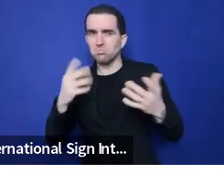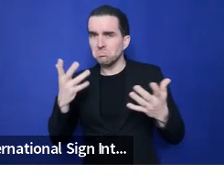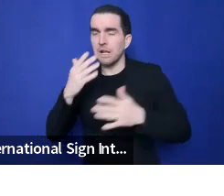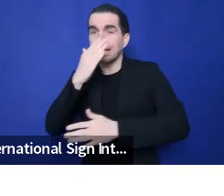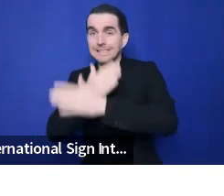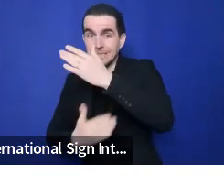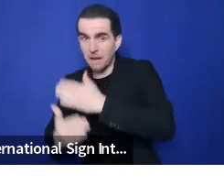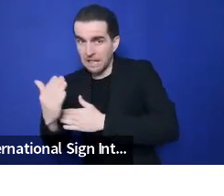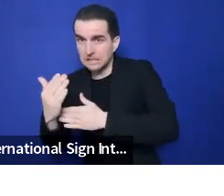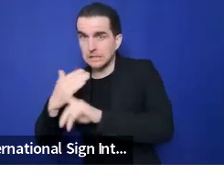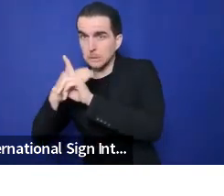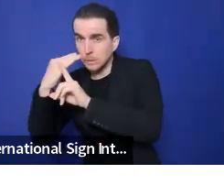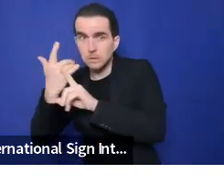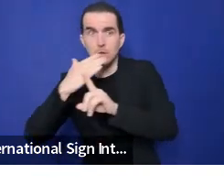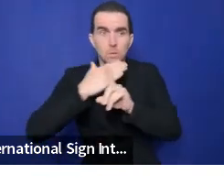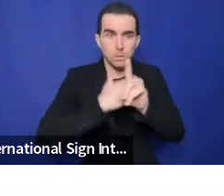younger ages.